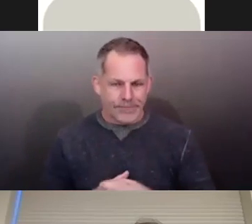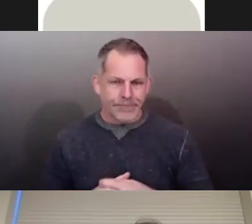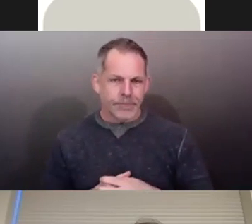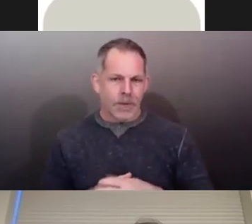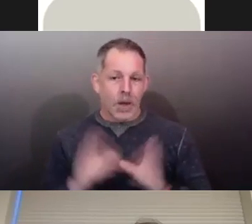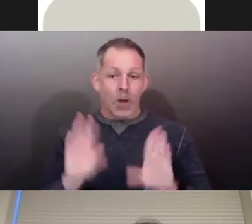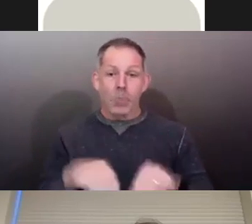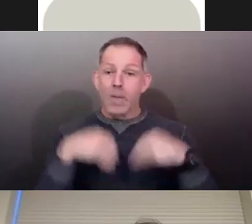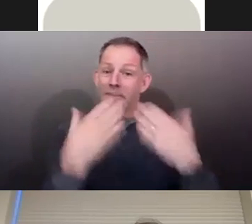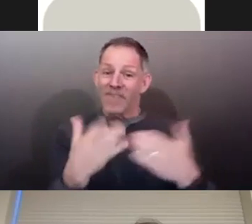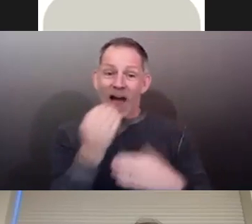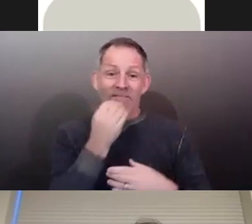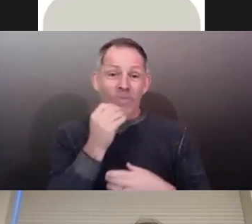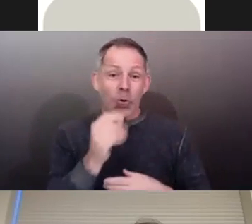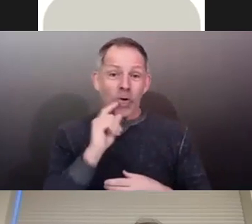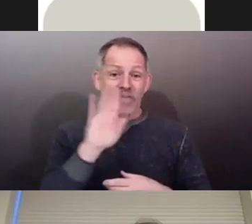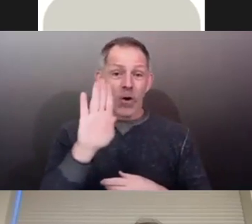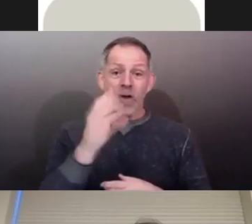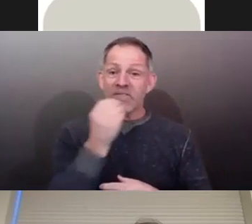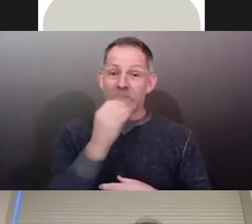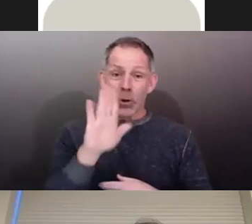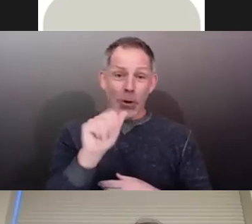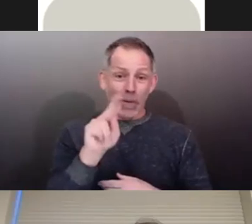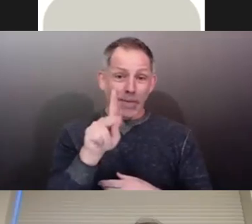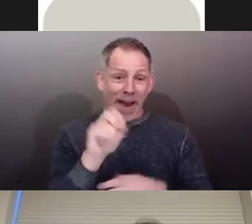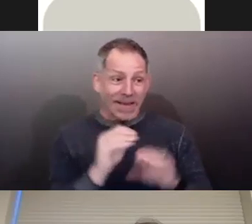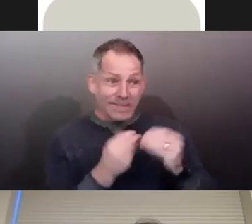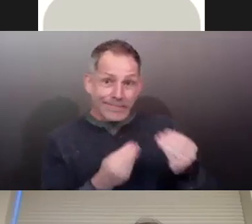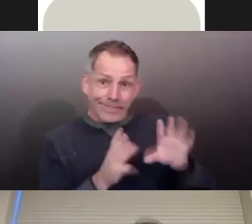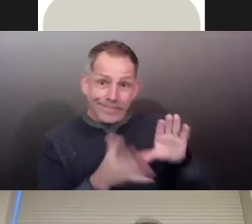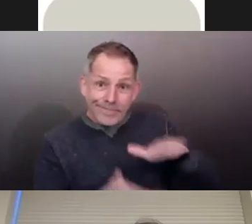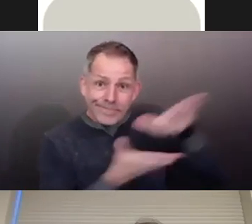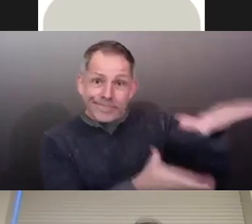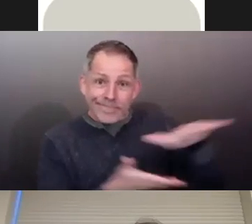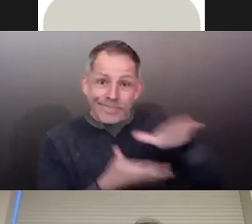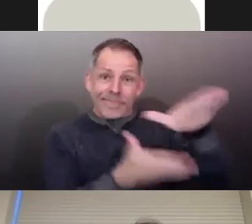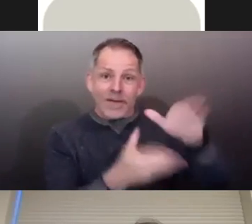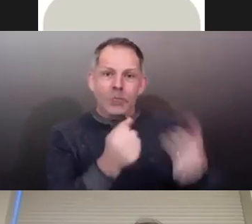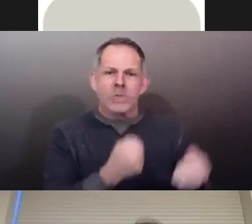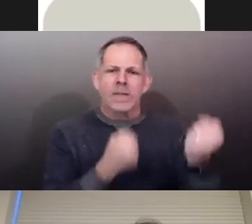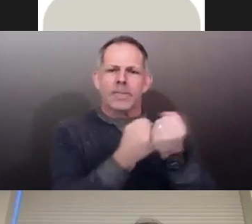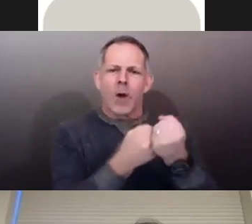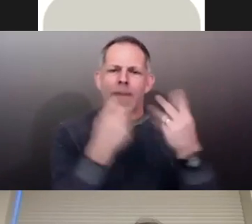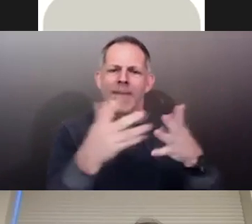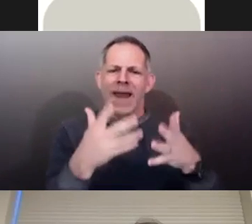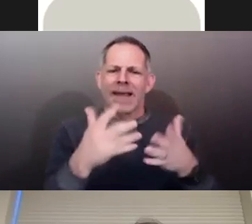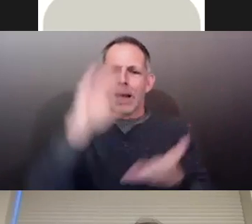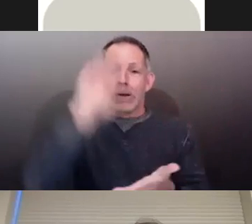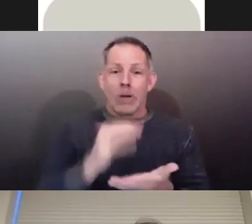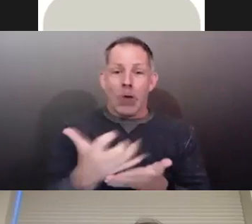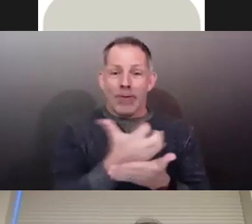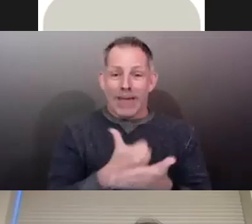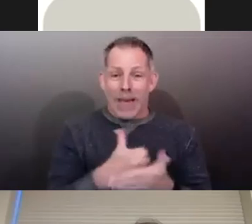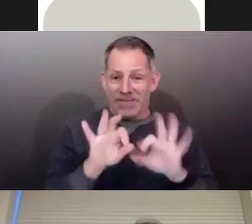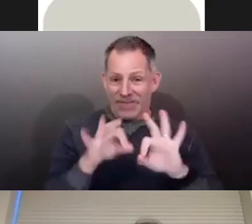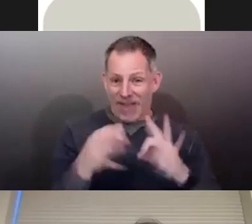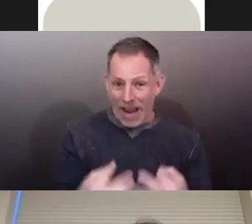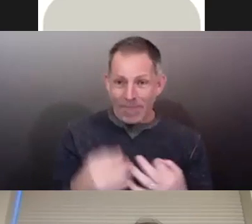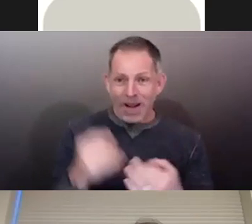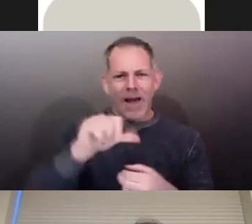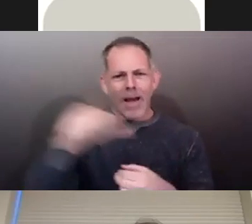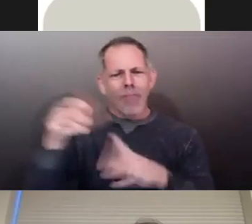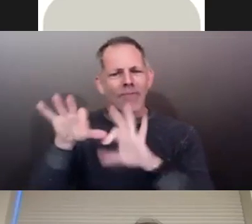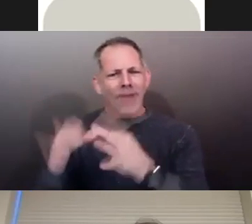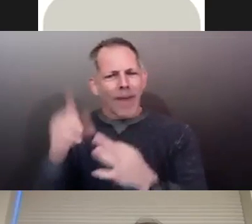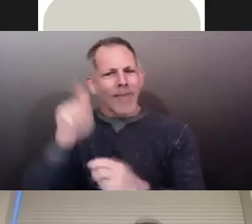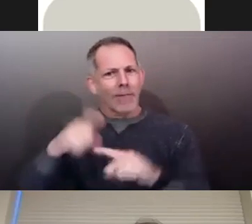not only feeding families, but we're also feeding them with a great deal of locally sourced food. So, and I know a lot of you have been involved in those efforts with